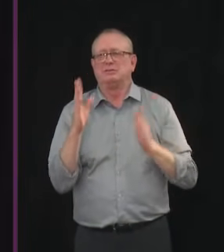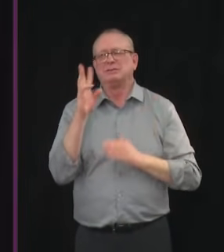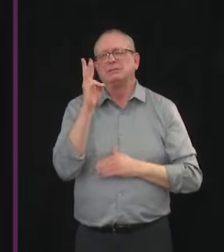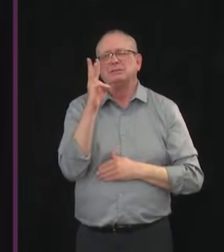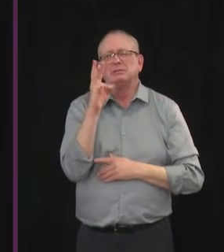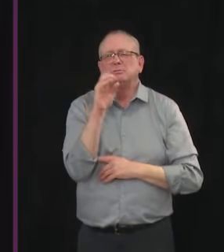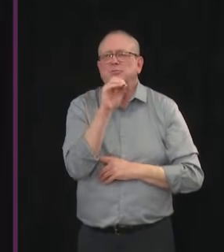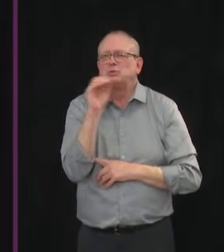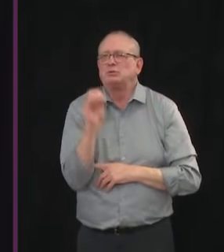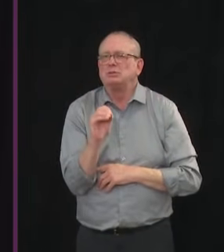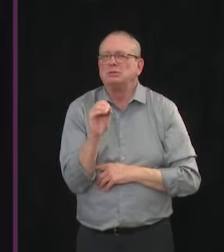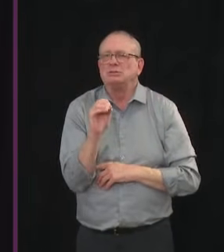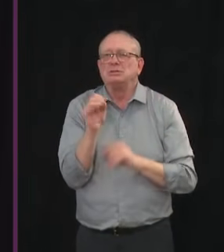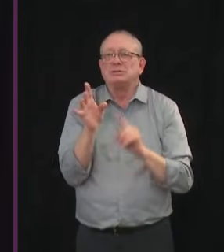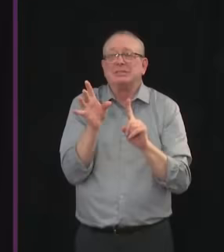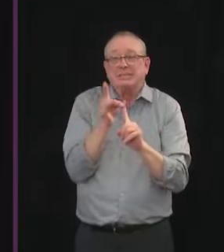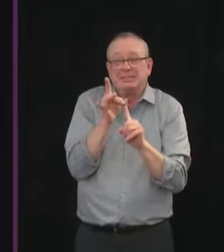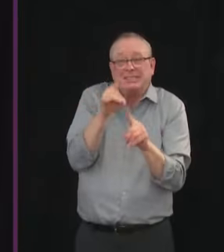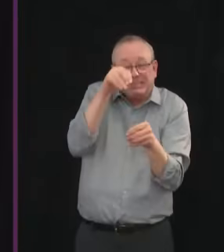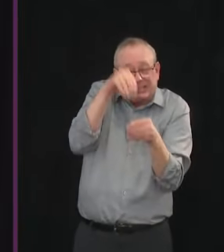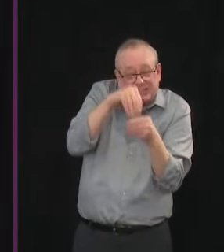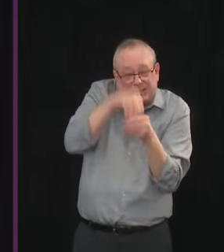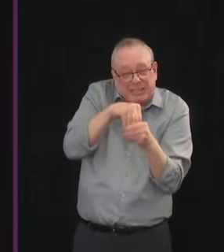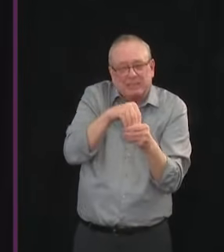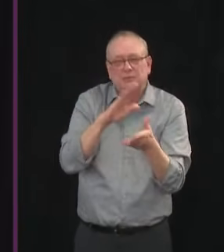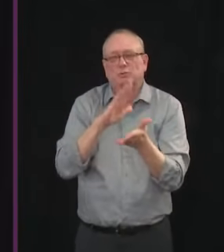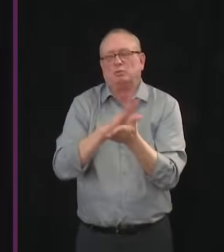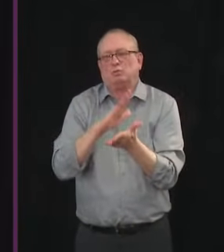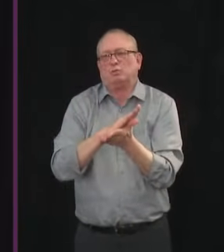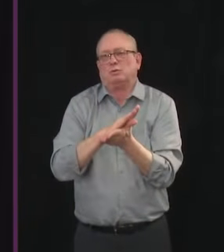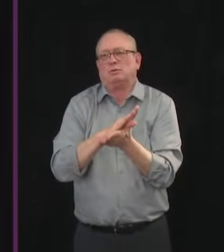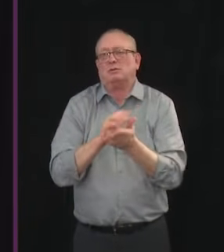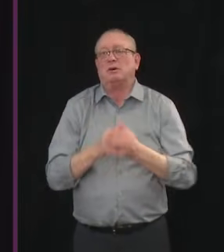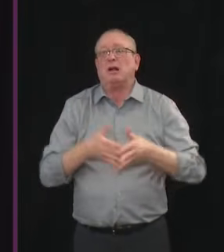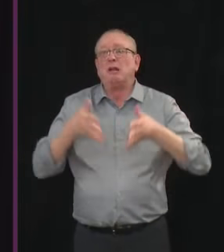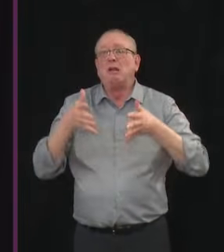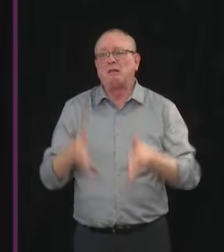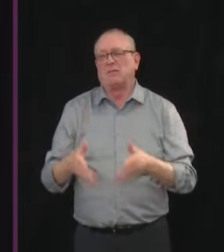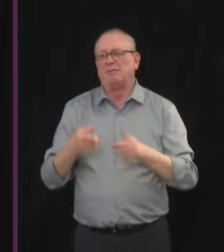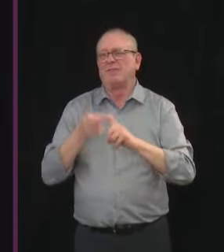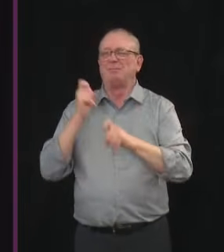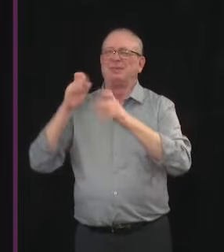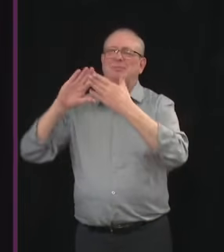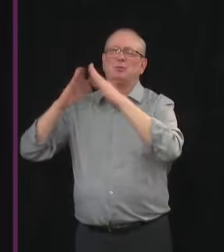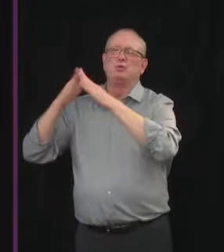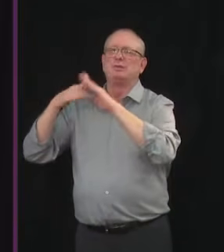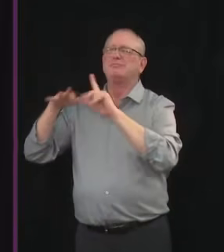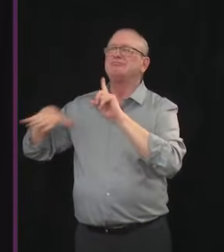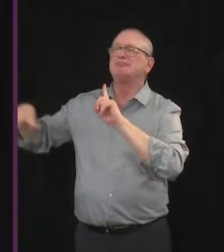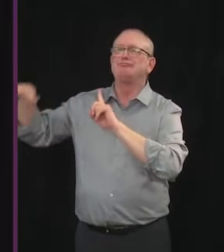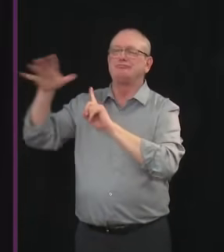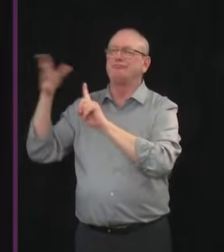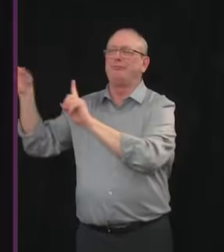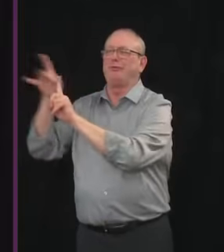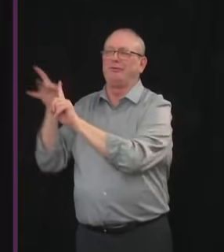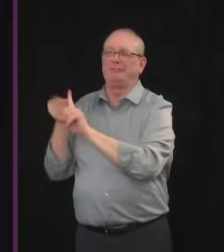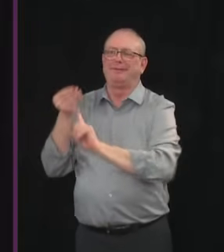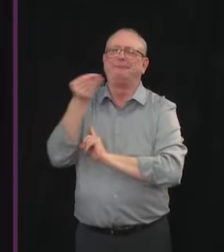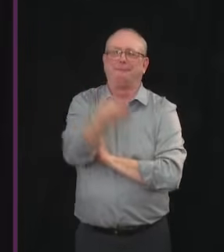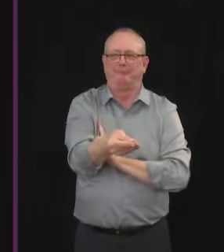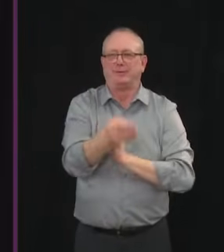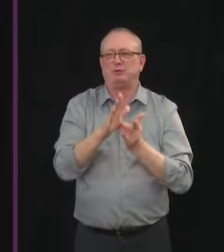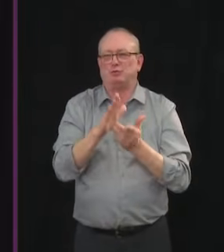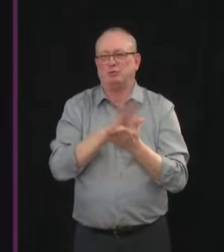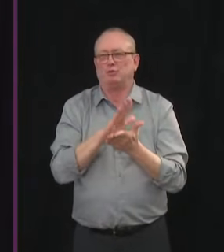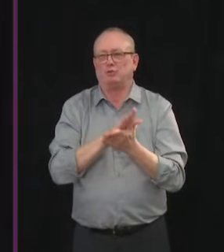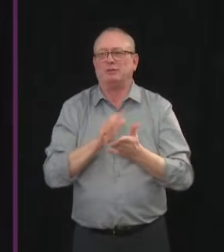6% of these cases were determined to have been acquired at school. The current school model in place is largely effective